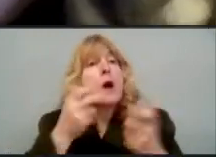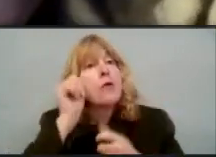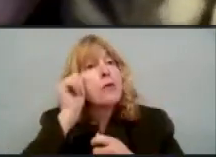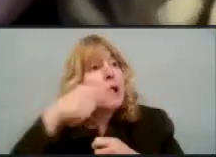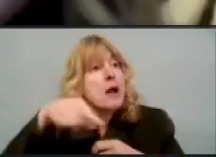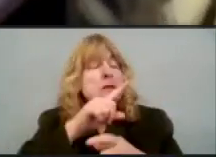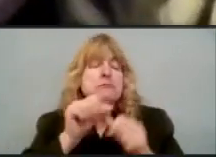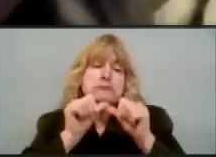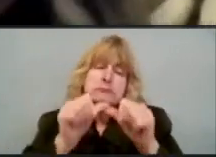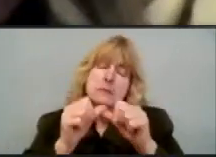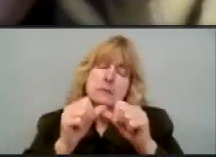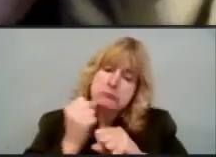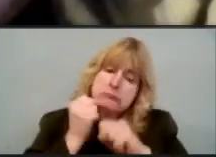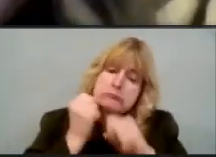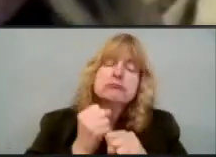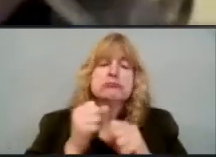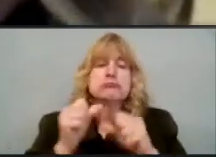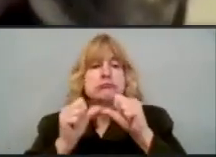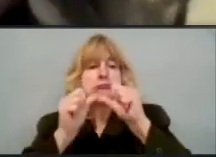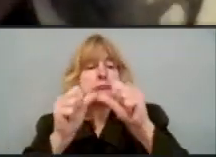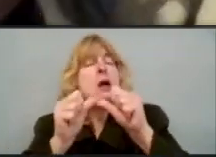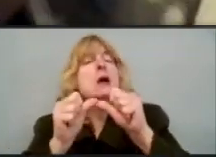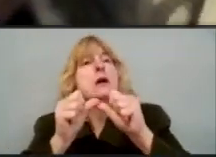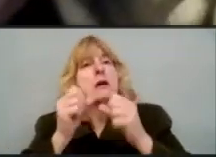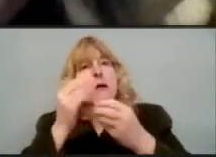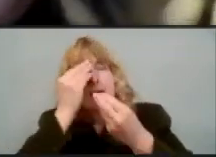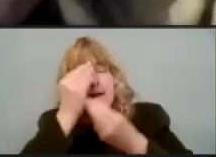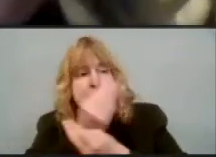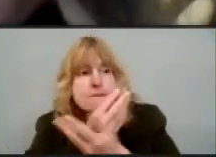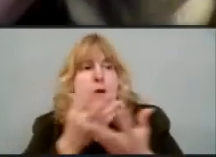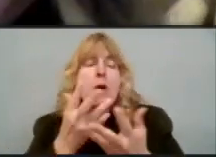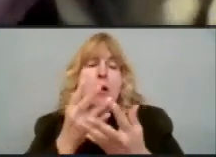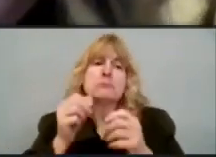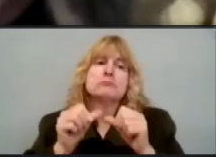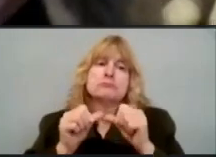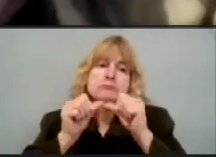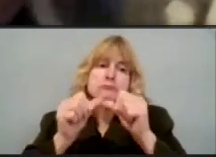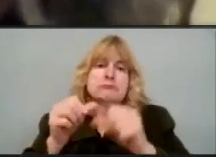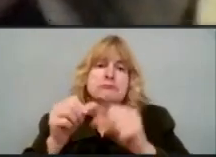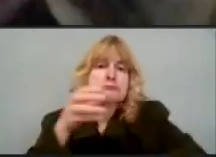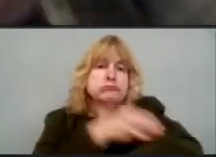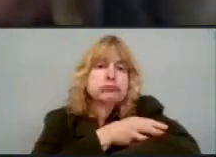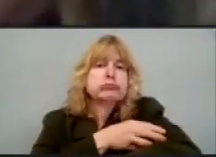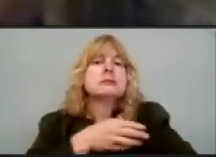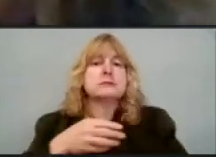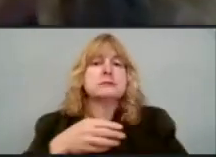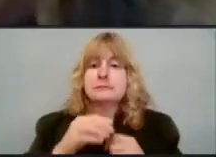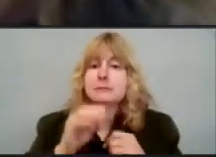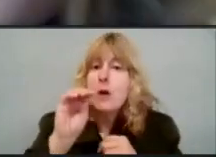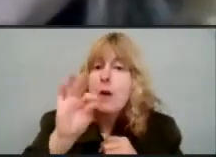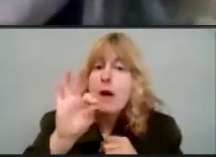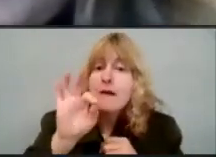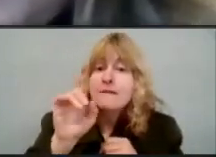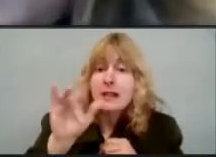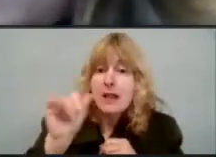stay strong, and stay informed. And Ophelia, could you say that in Spanish?